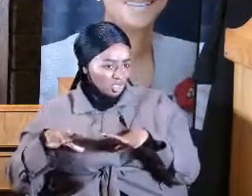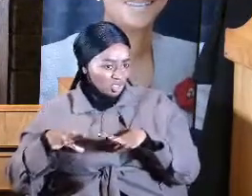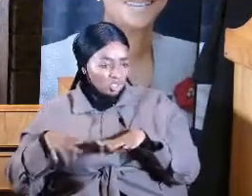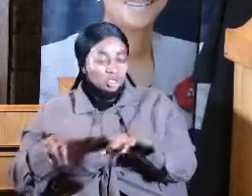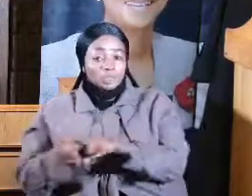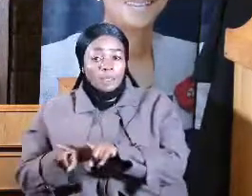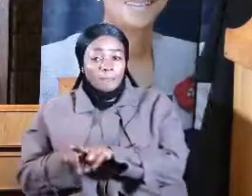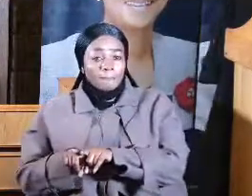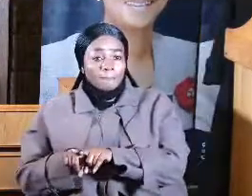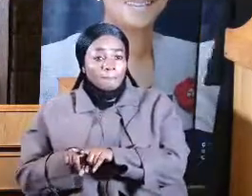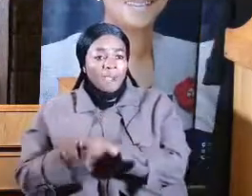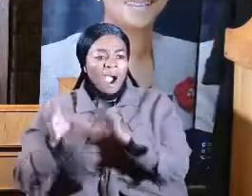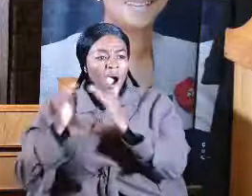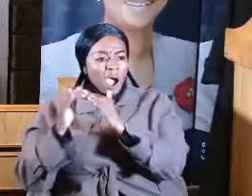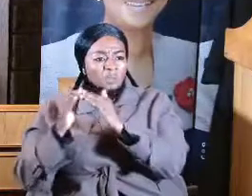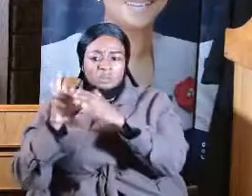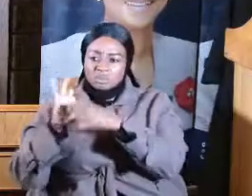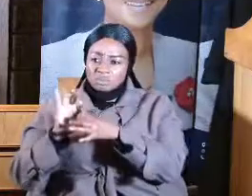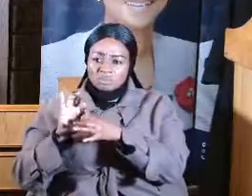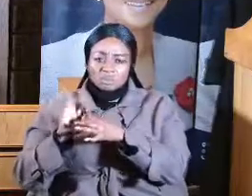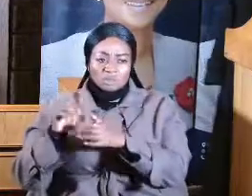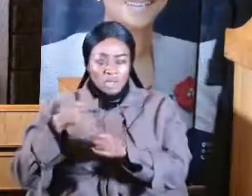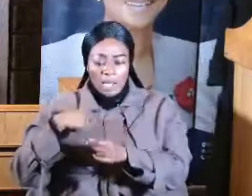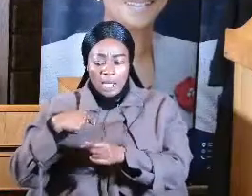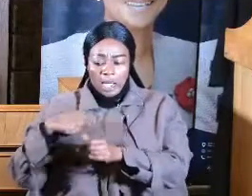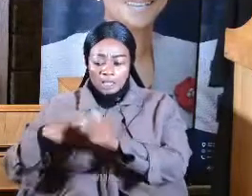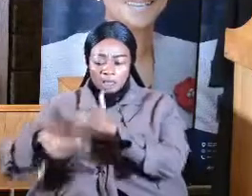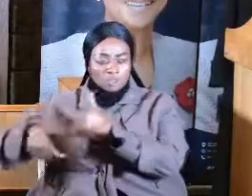shelter. I'm not going to talk about the social